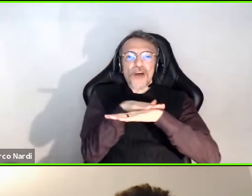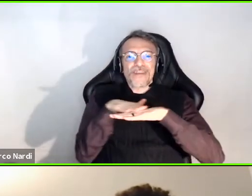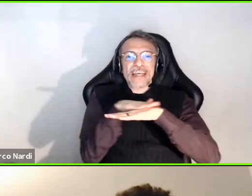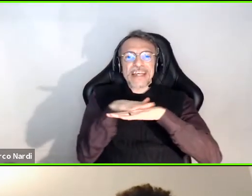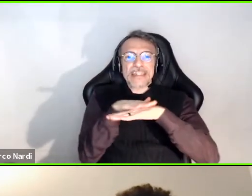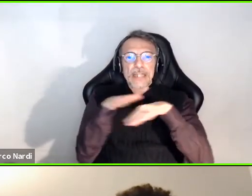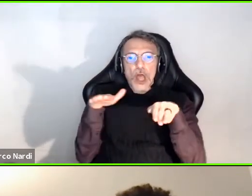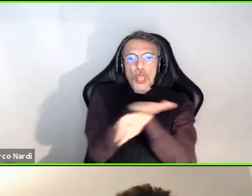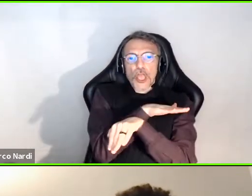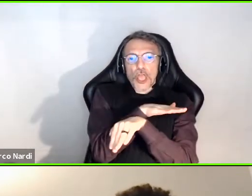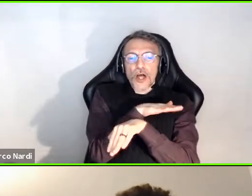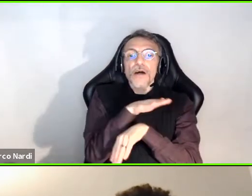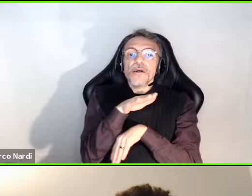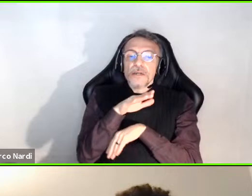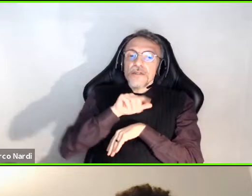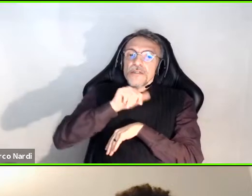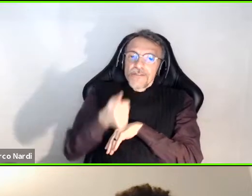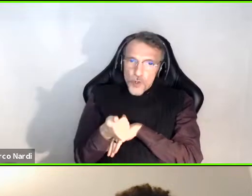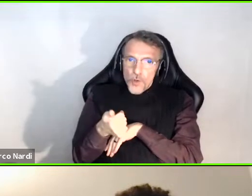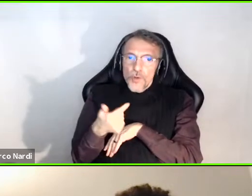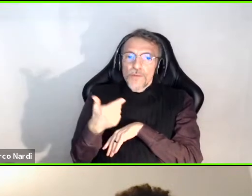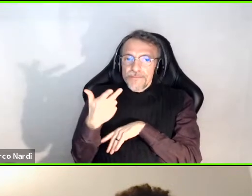we recommend is that